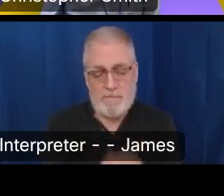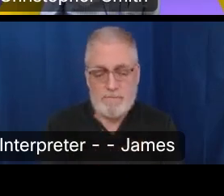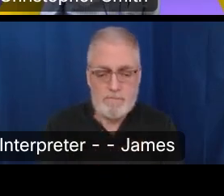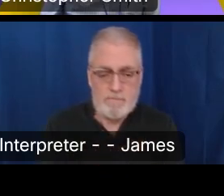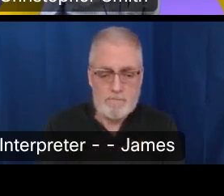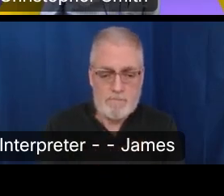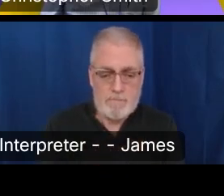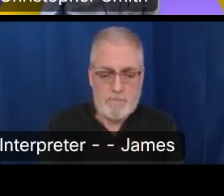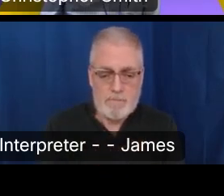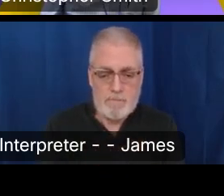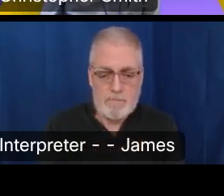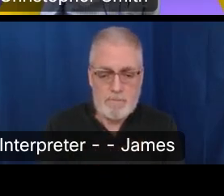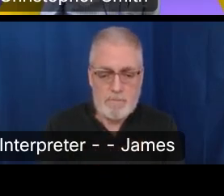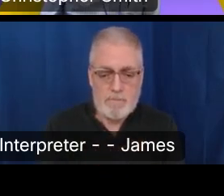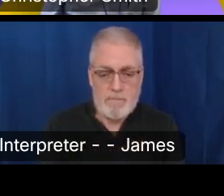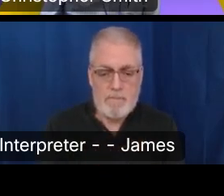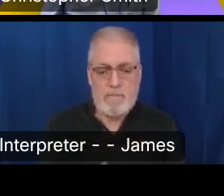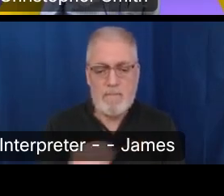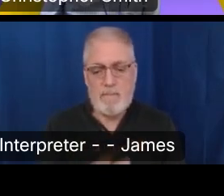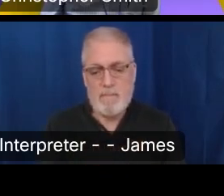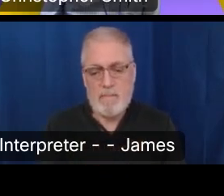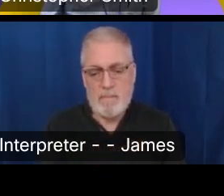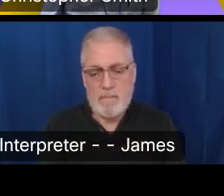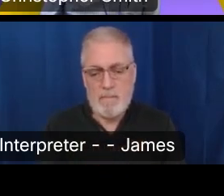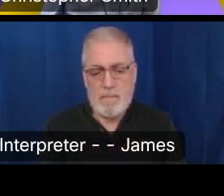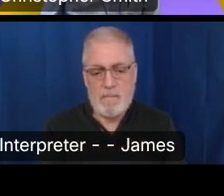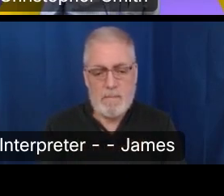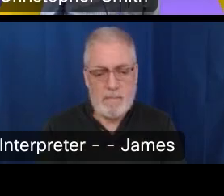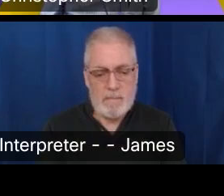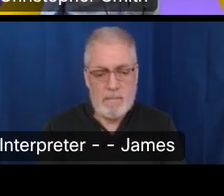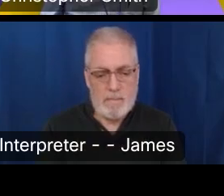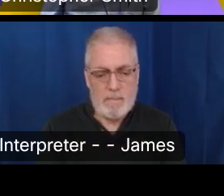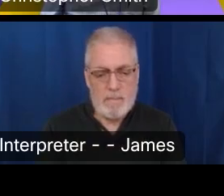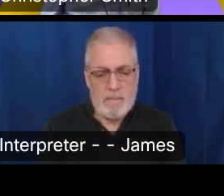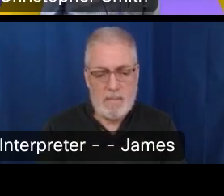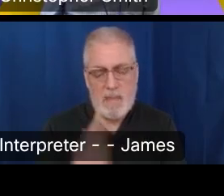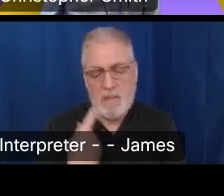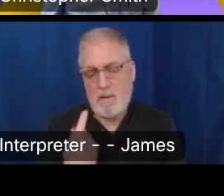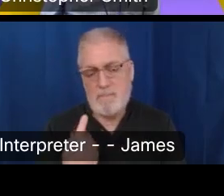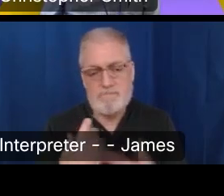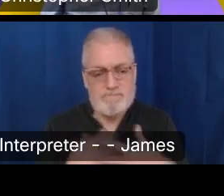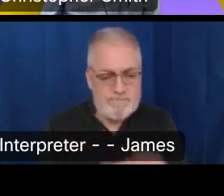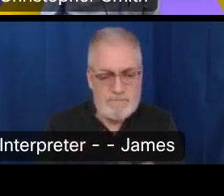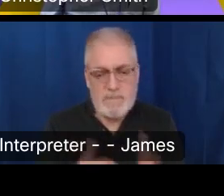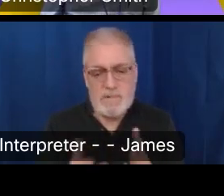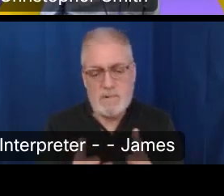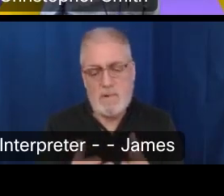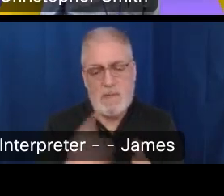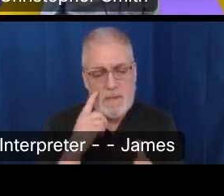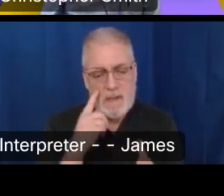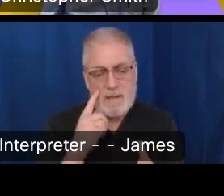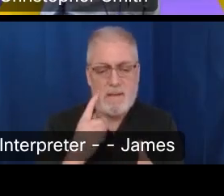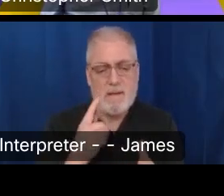improve integrated and collaborative care across these areas. And we're looking at things like, more structural things